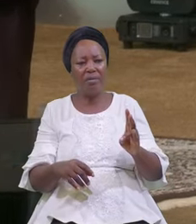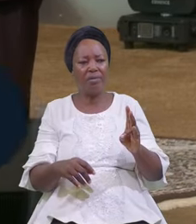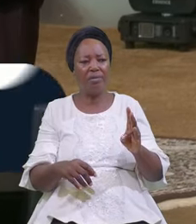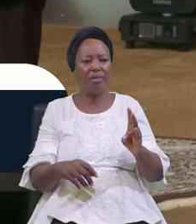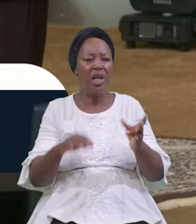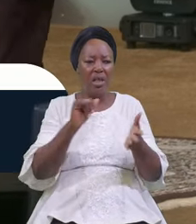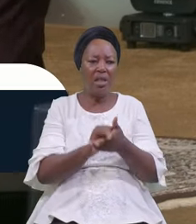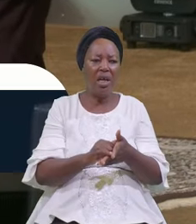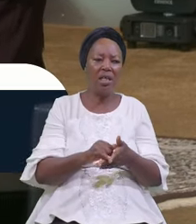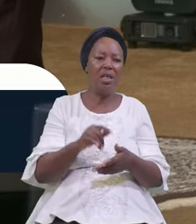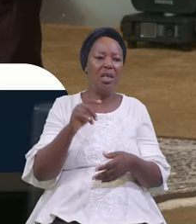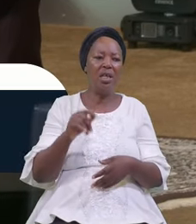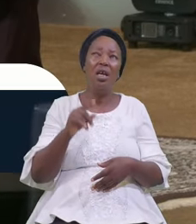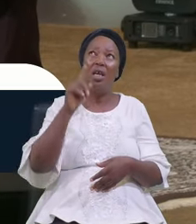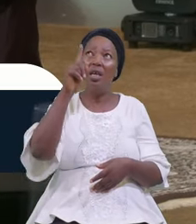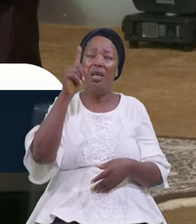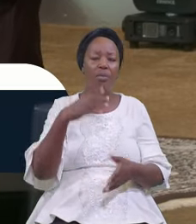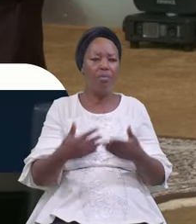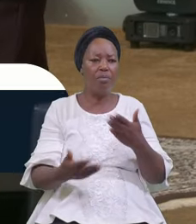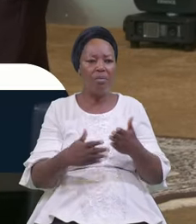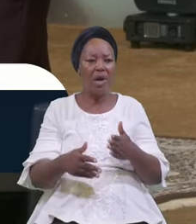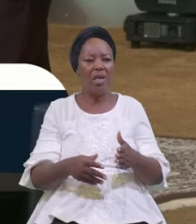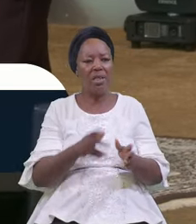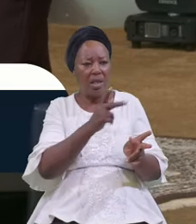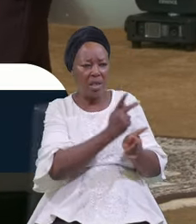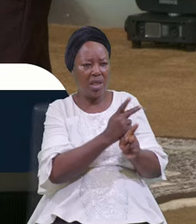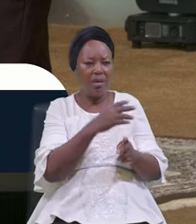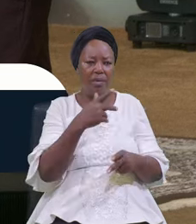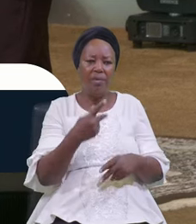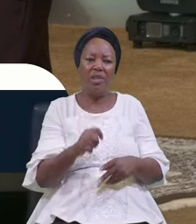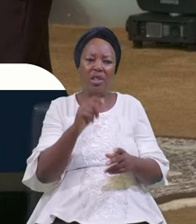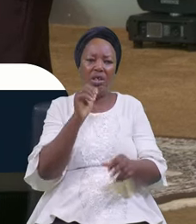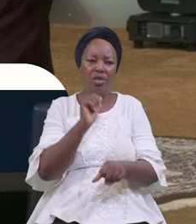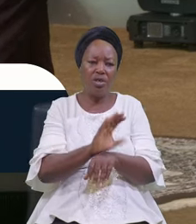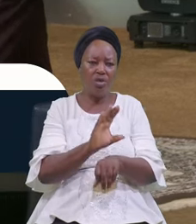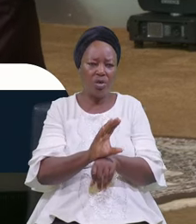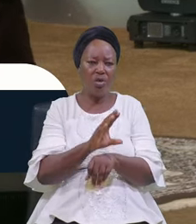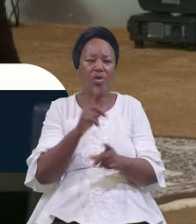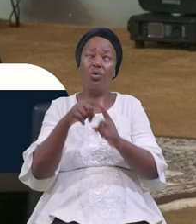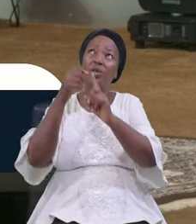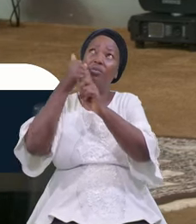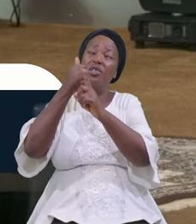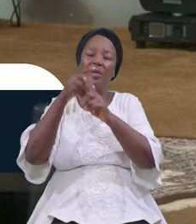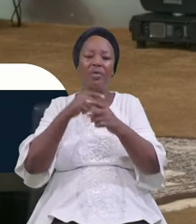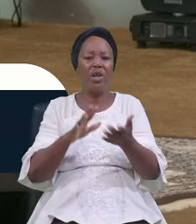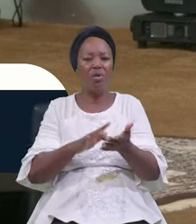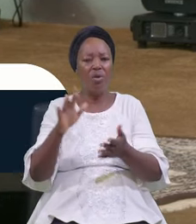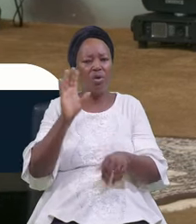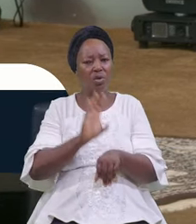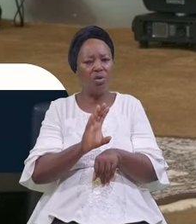verse 27, that he might present the church to himself, a glorious church, not